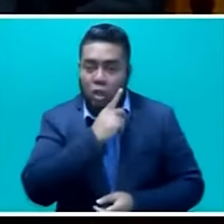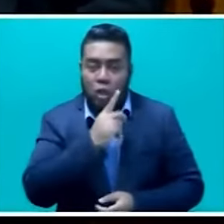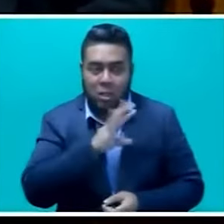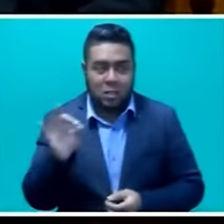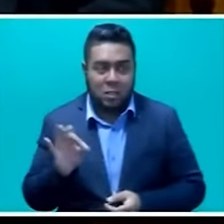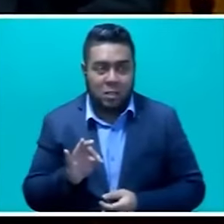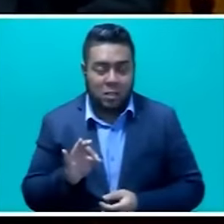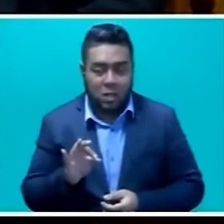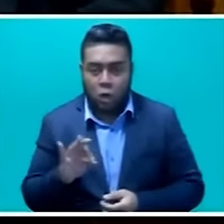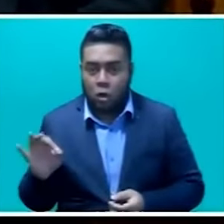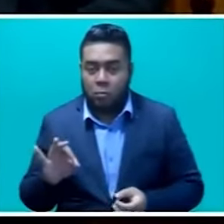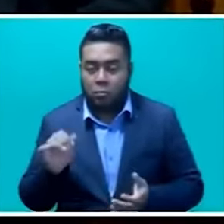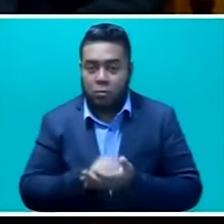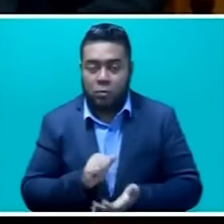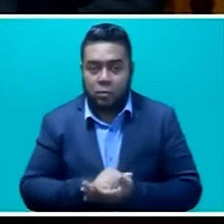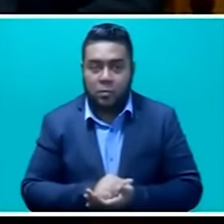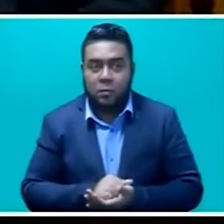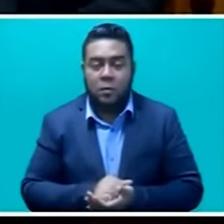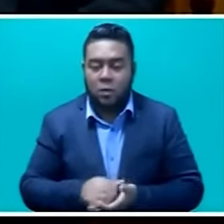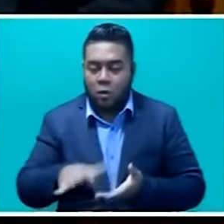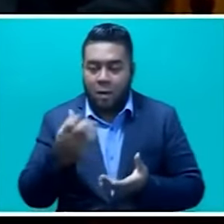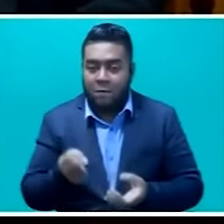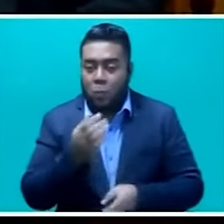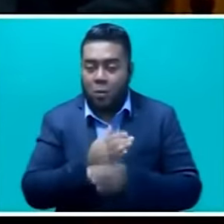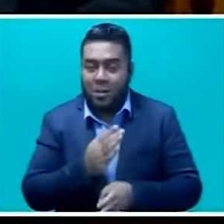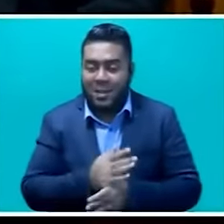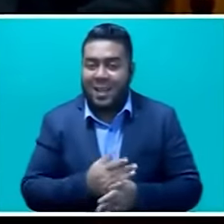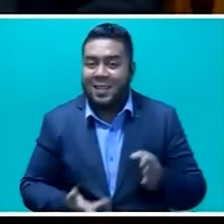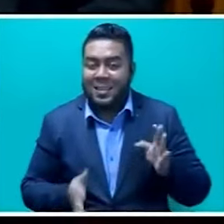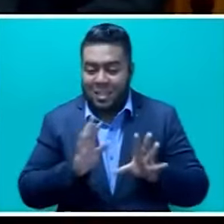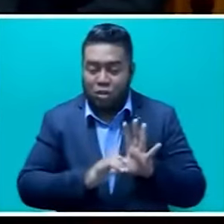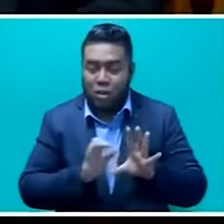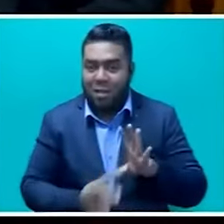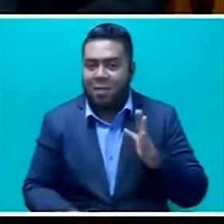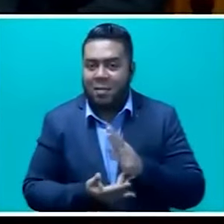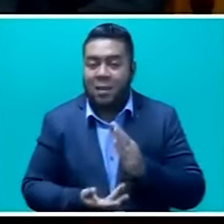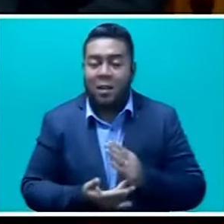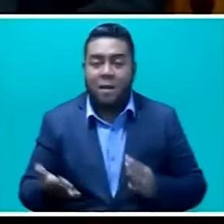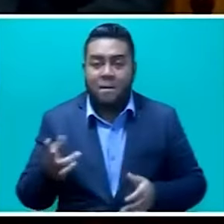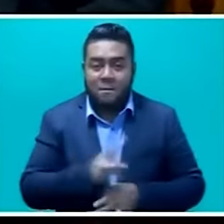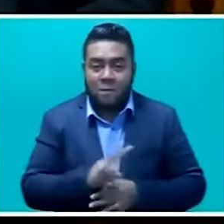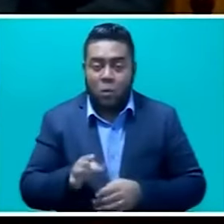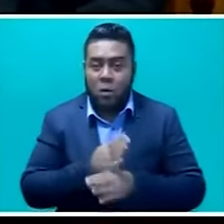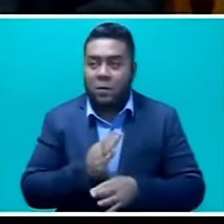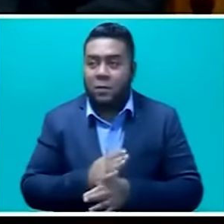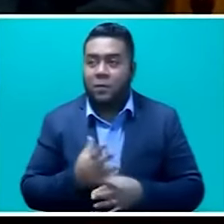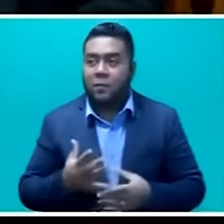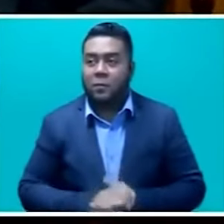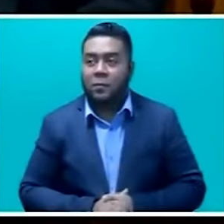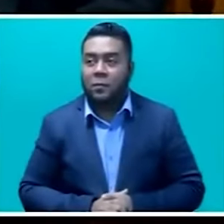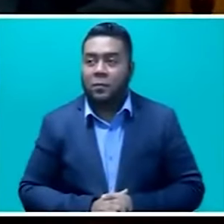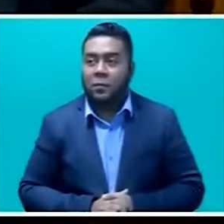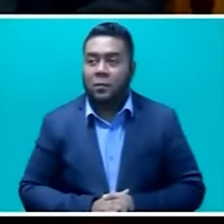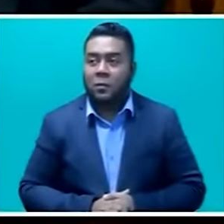secure work in emerging digital and technical fields, limiting their opportunities for economic empowerment in the